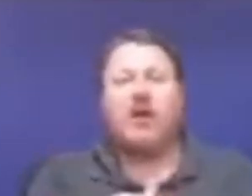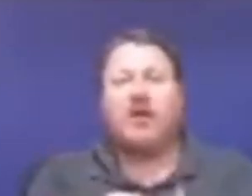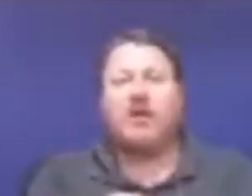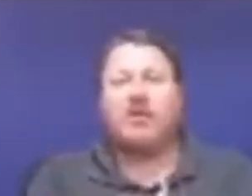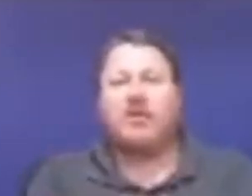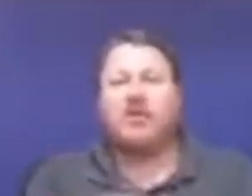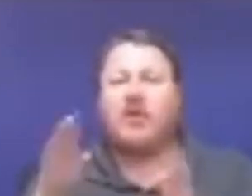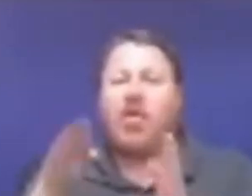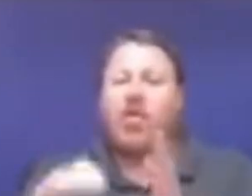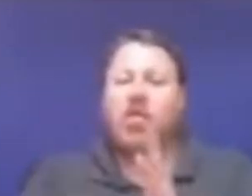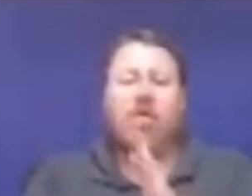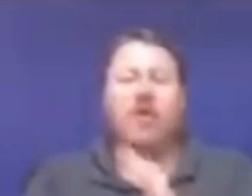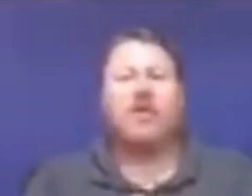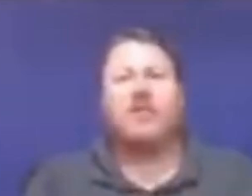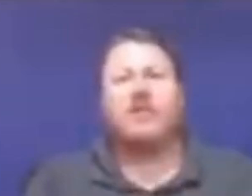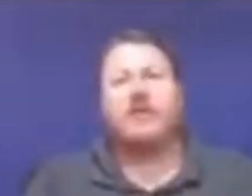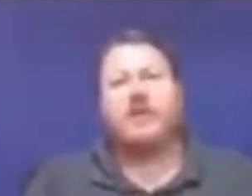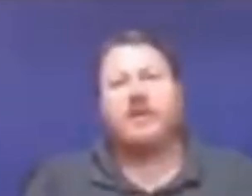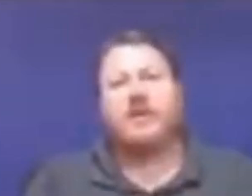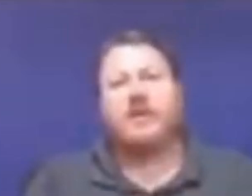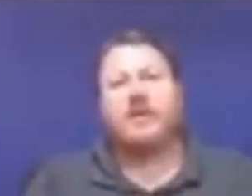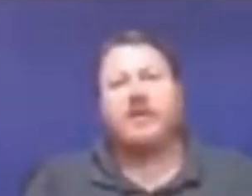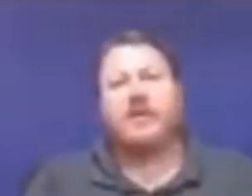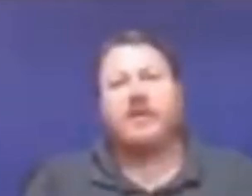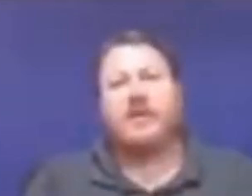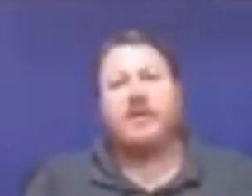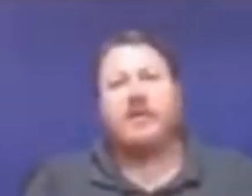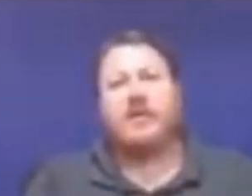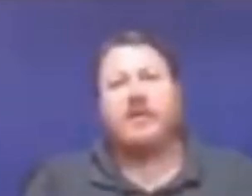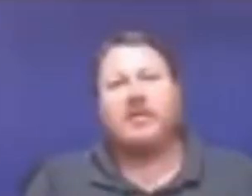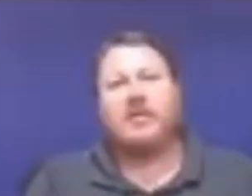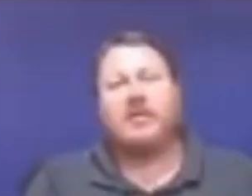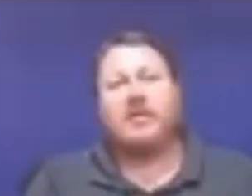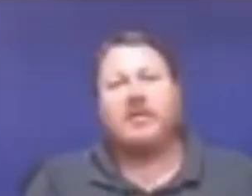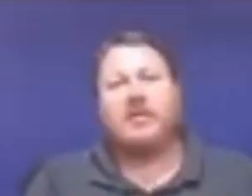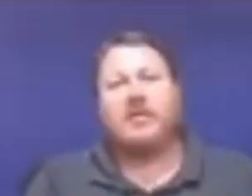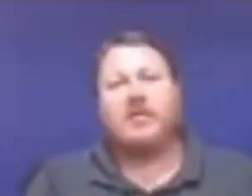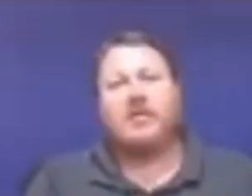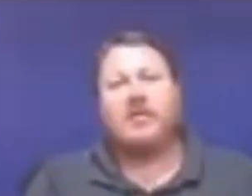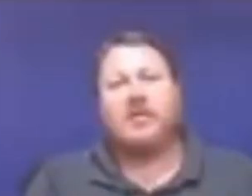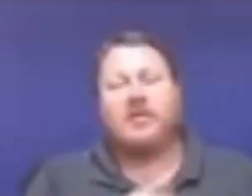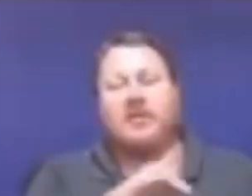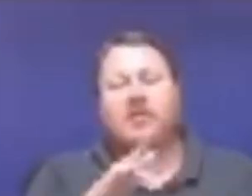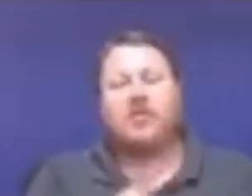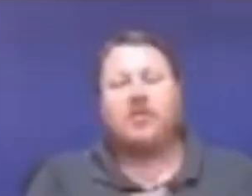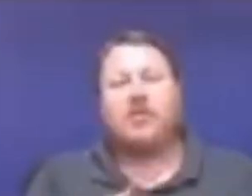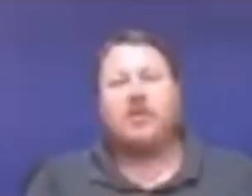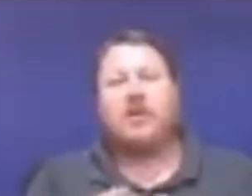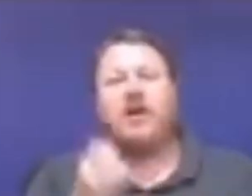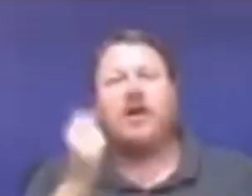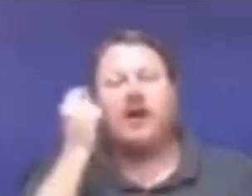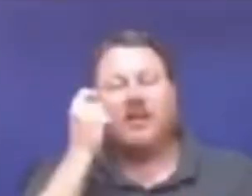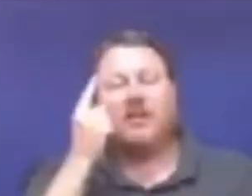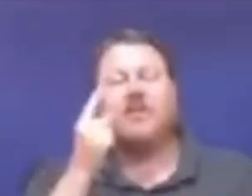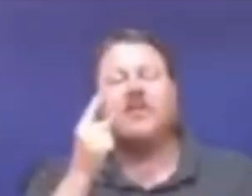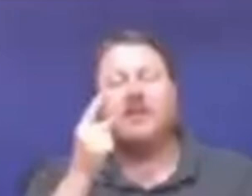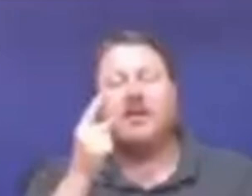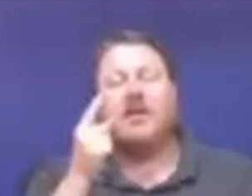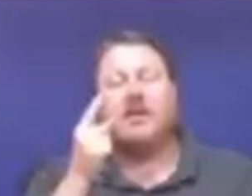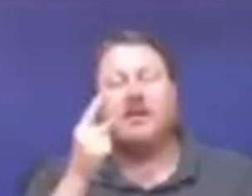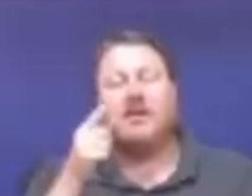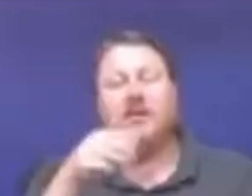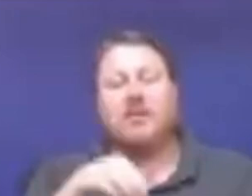regress and actually regress and go to situations there. Now, I don't understand what is the import of your